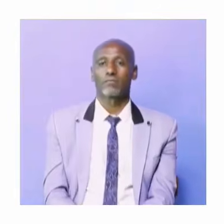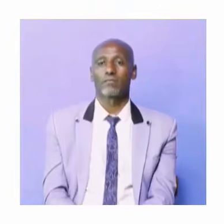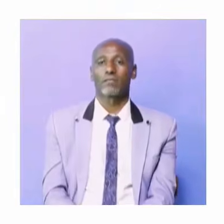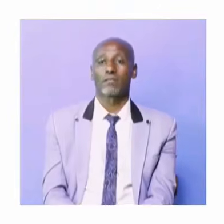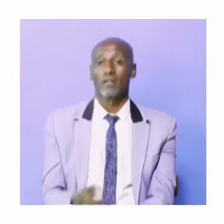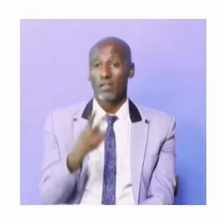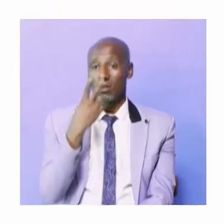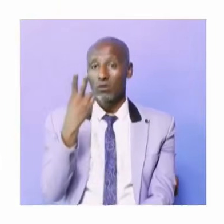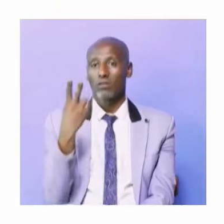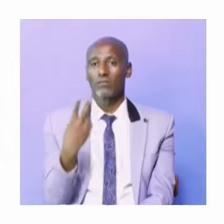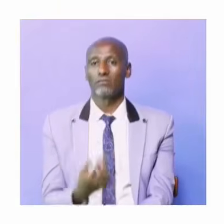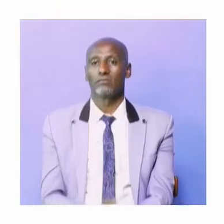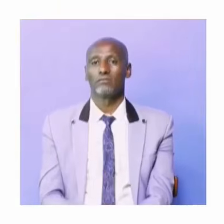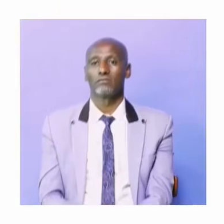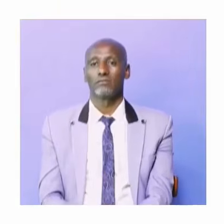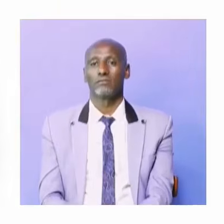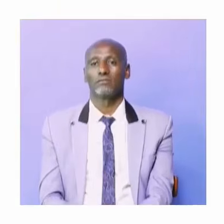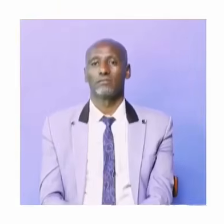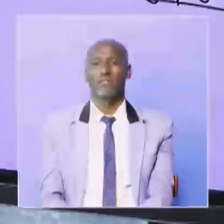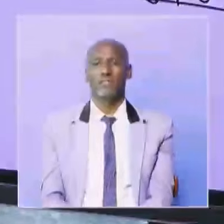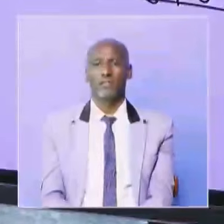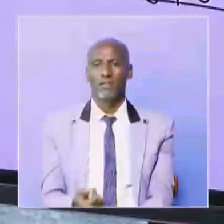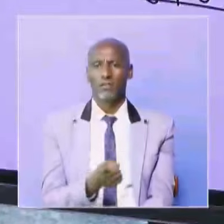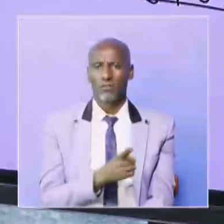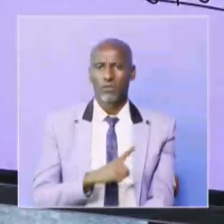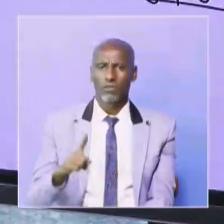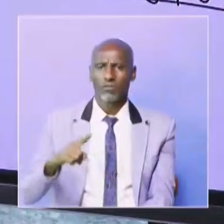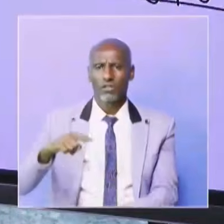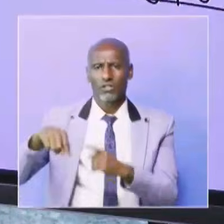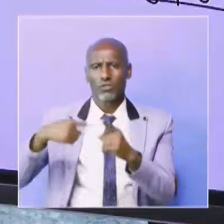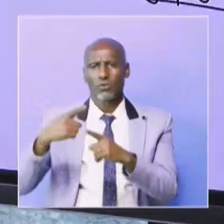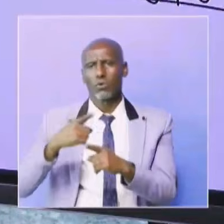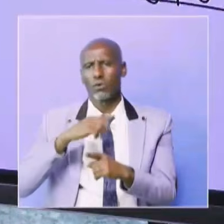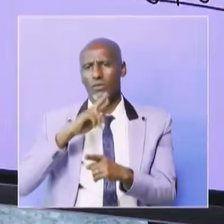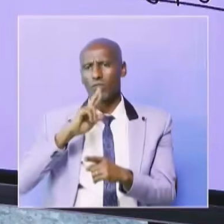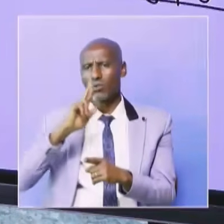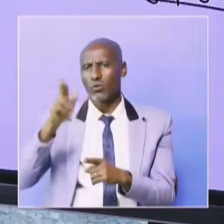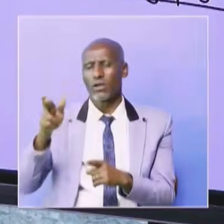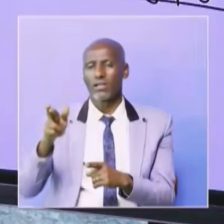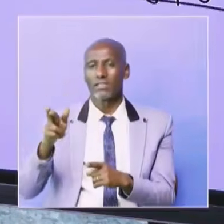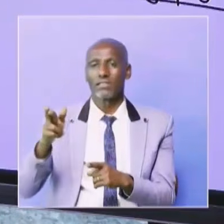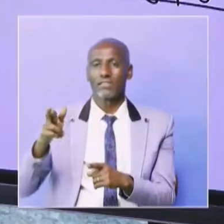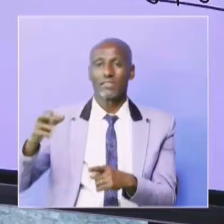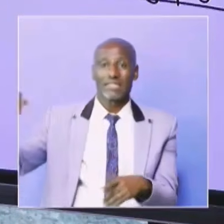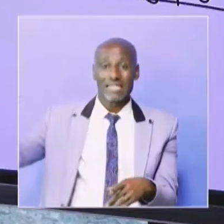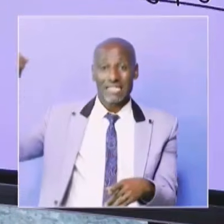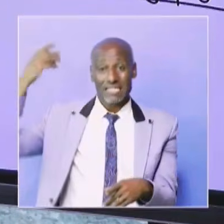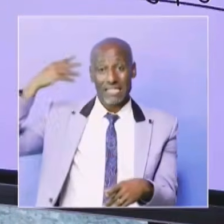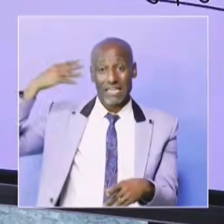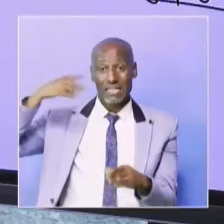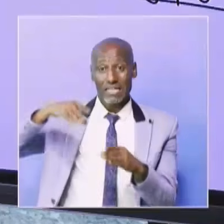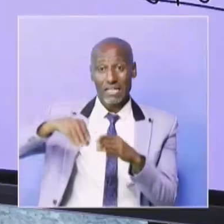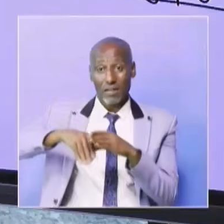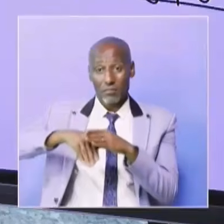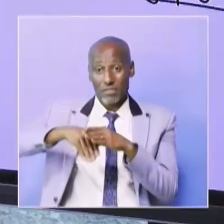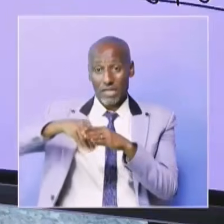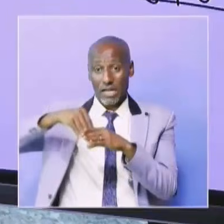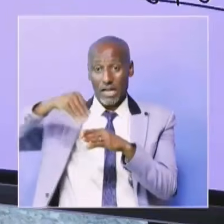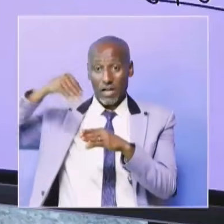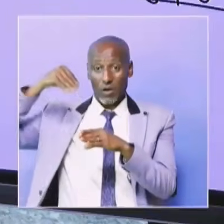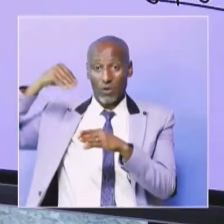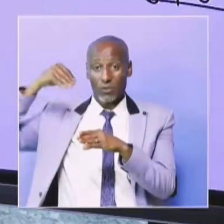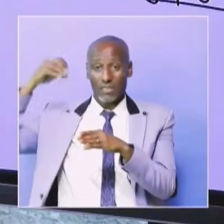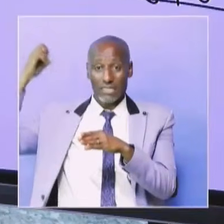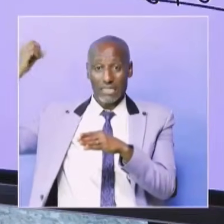Look, wherever you go, wherever you are, the sun first comes out, or the light of the sun